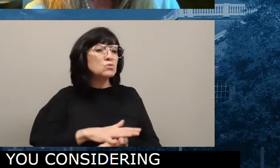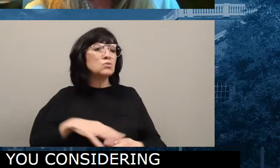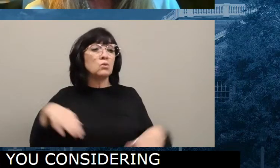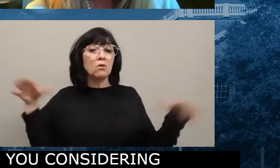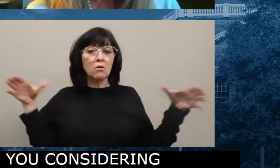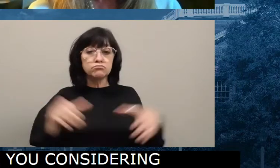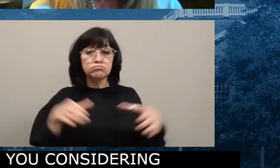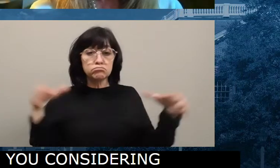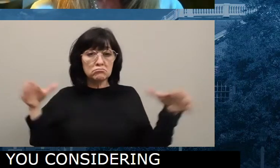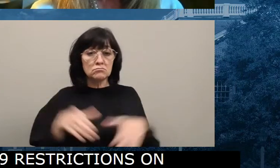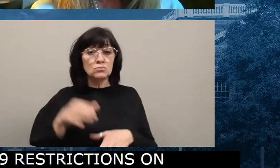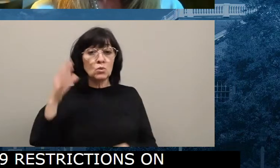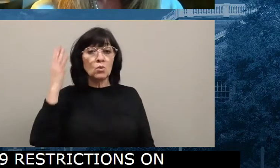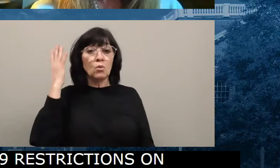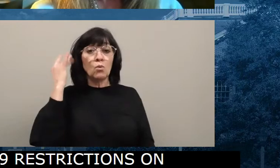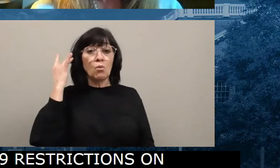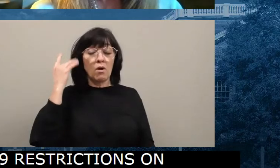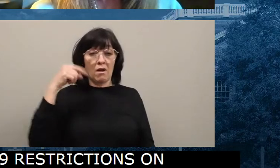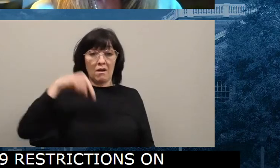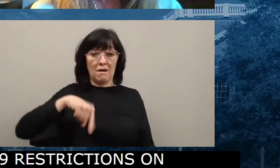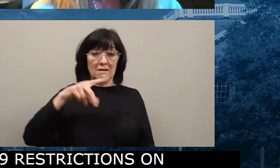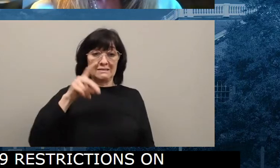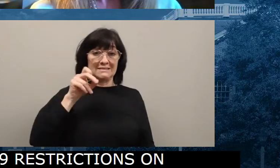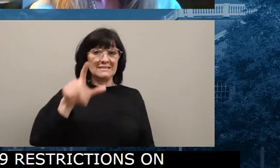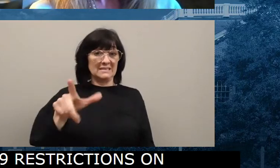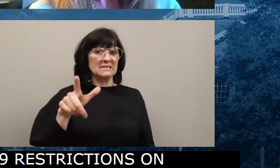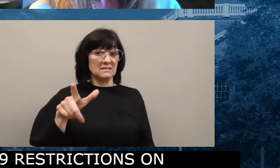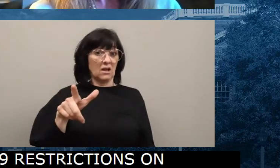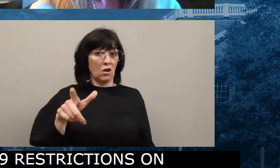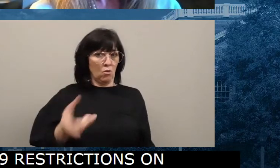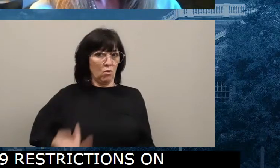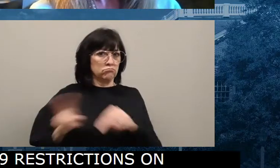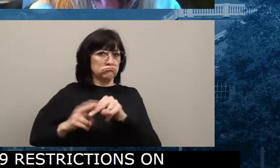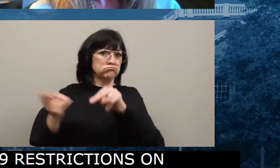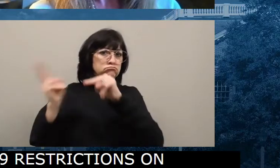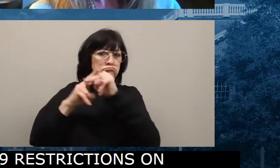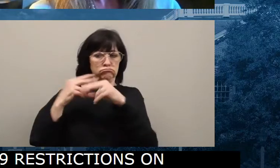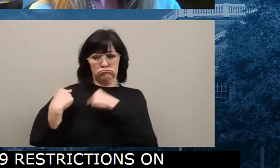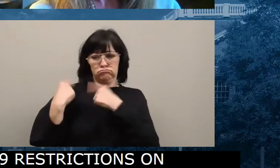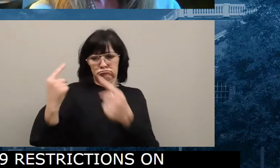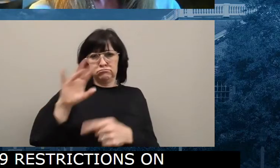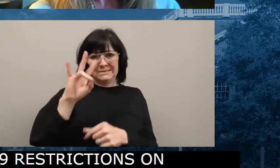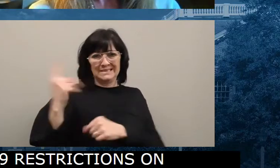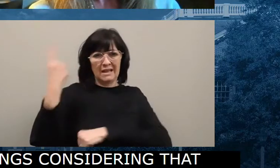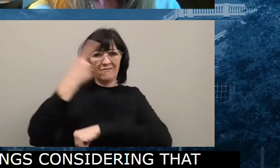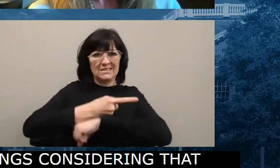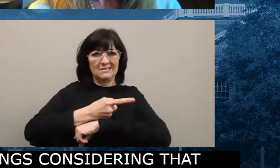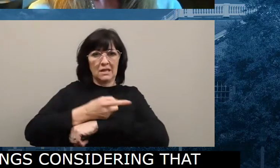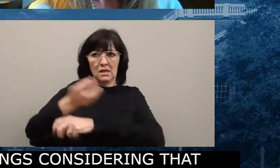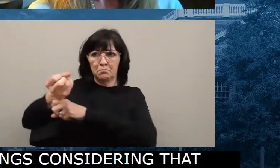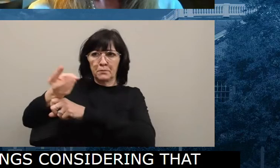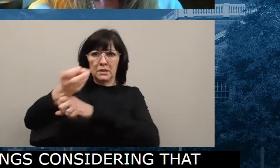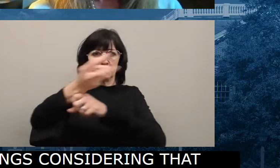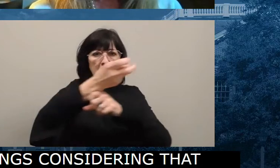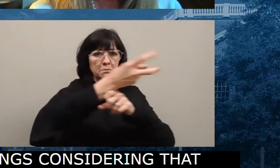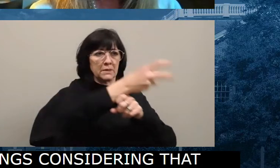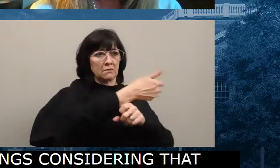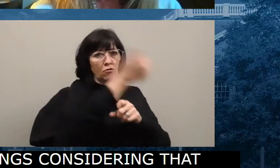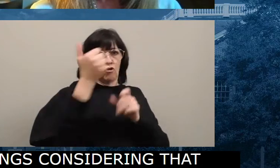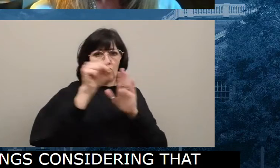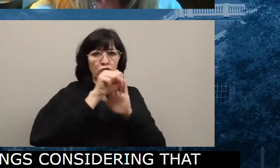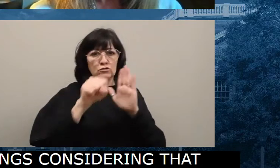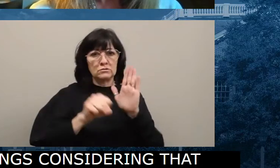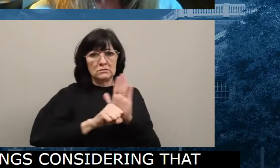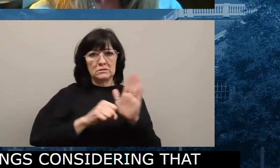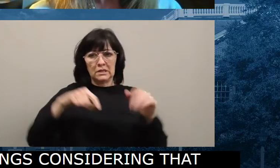states with the highest case increases per 100,000 over the past 7 days? Well, I hope we don't have to tighten